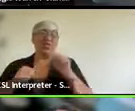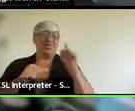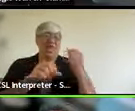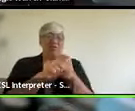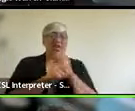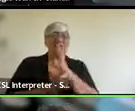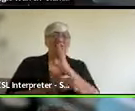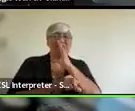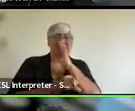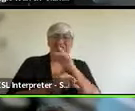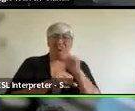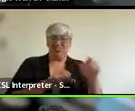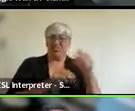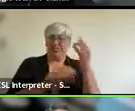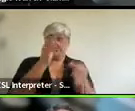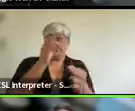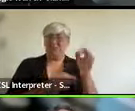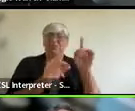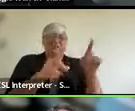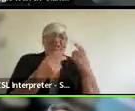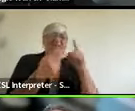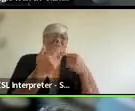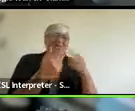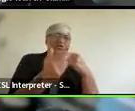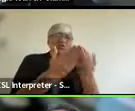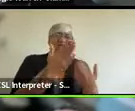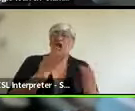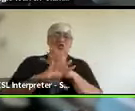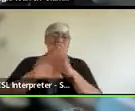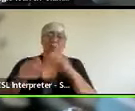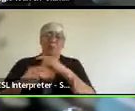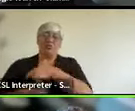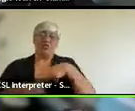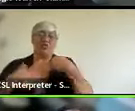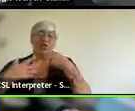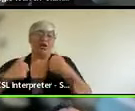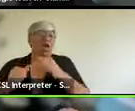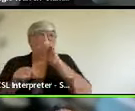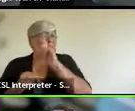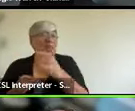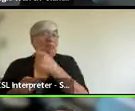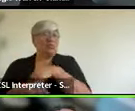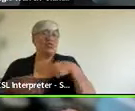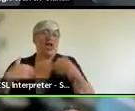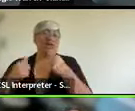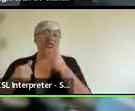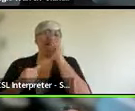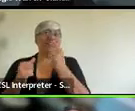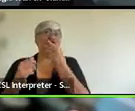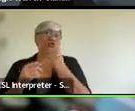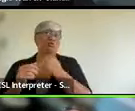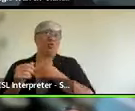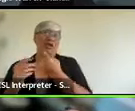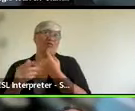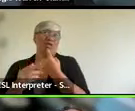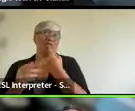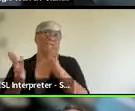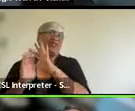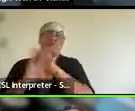that's a story for another day. Not the Ministry of Health. Well, the Ministry of Health could use a bit of advice from me too, but that can wait for another day as well.